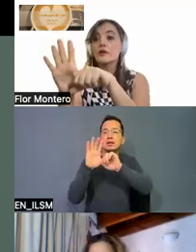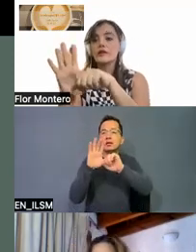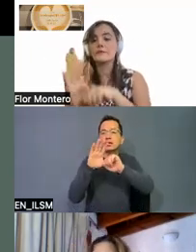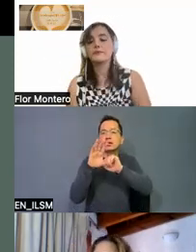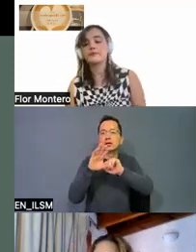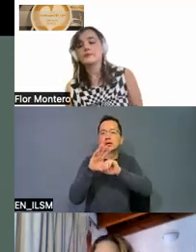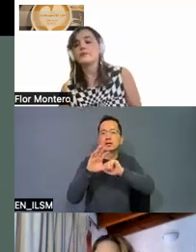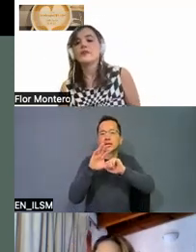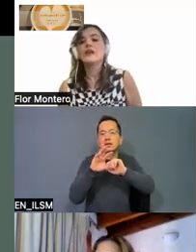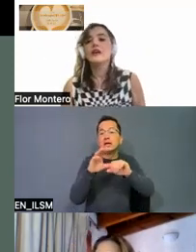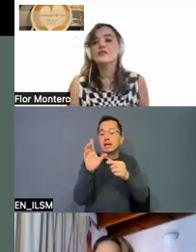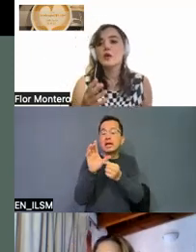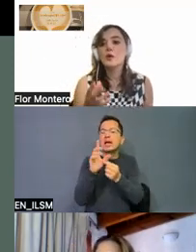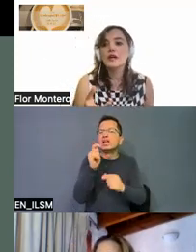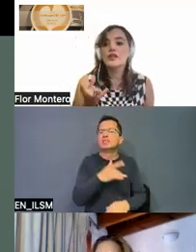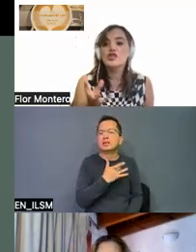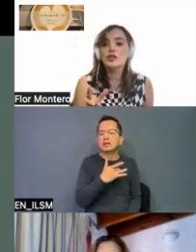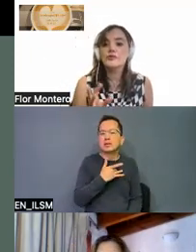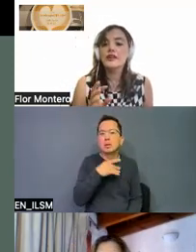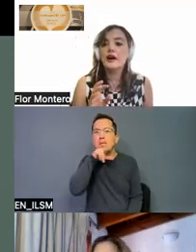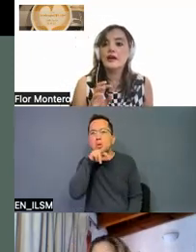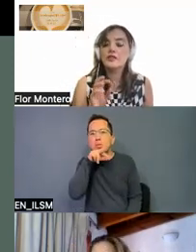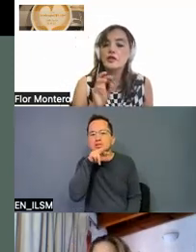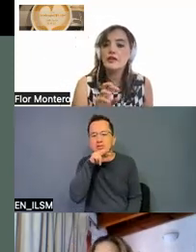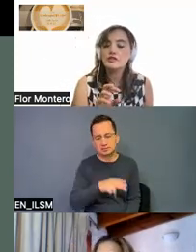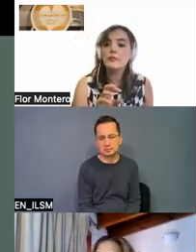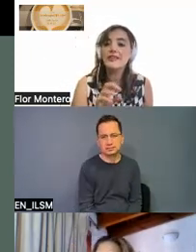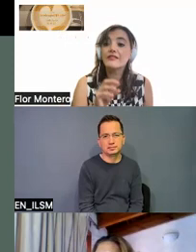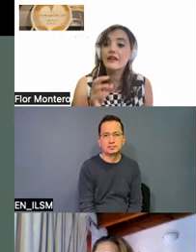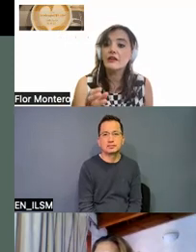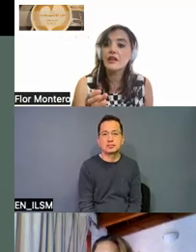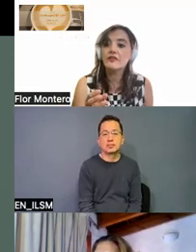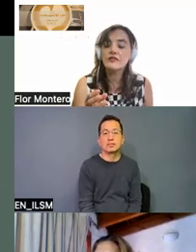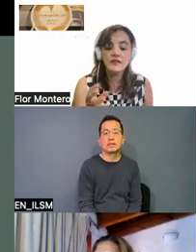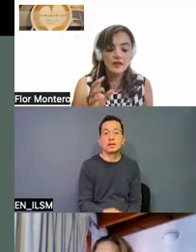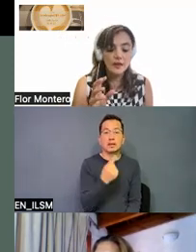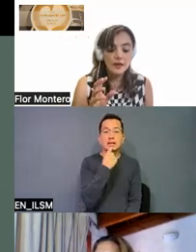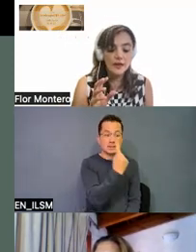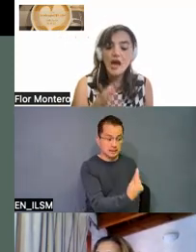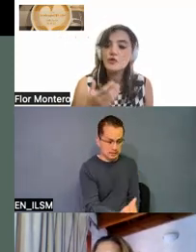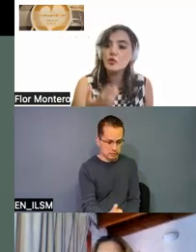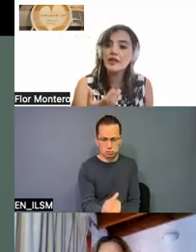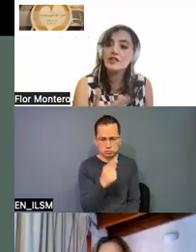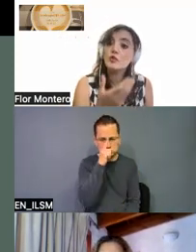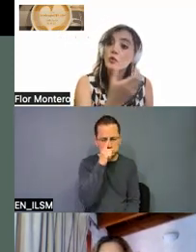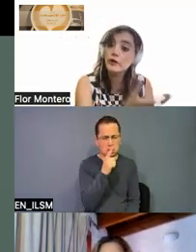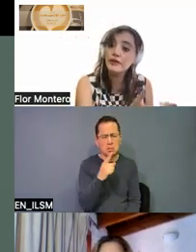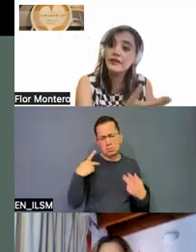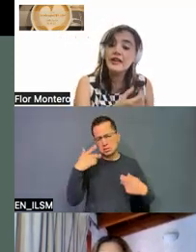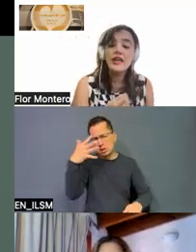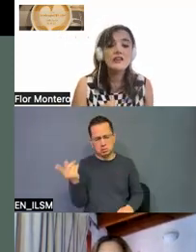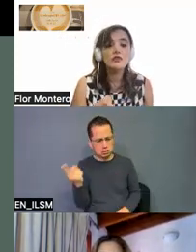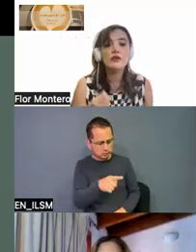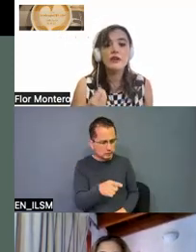with worry. So children are taught by their caregivers how to relate to the